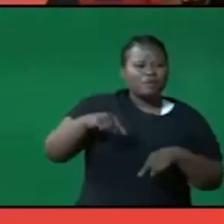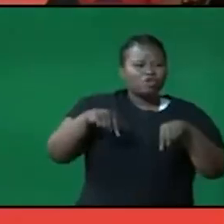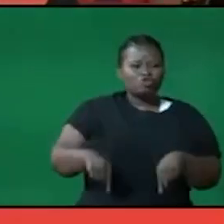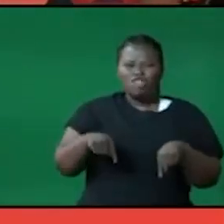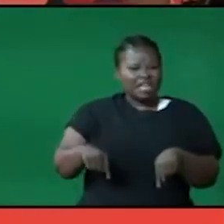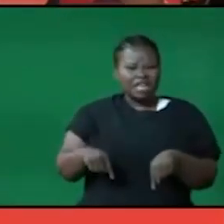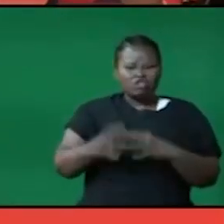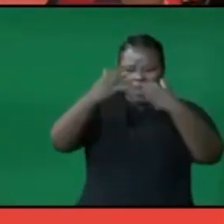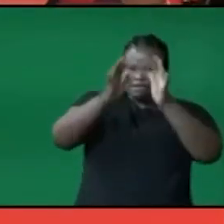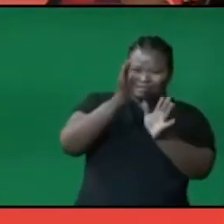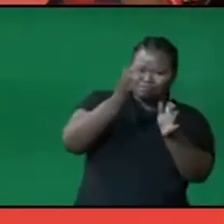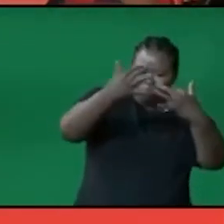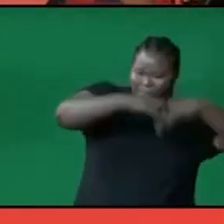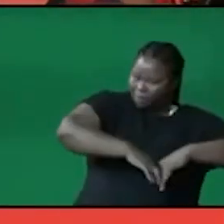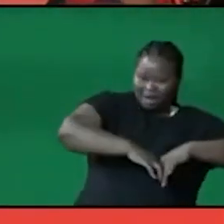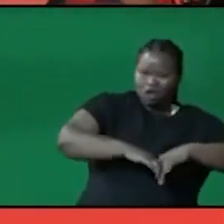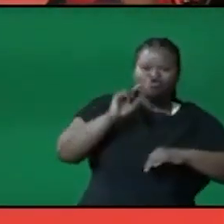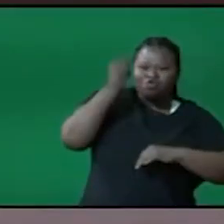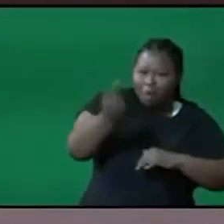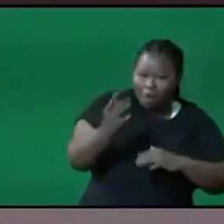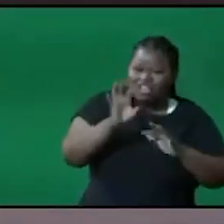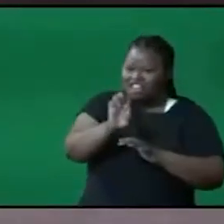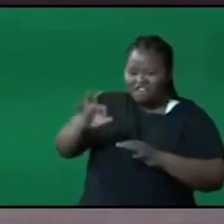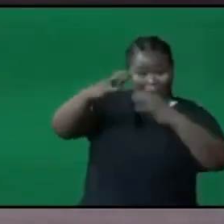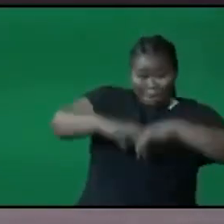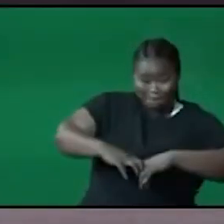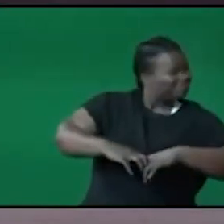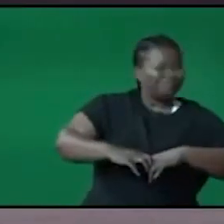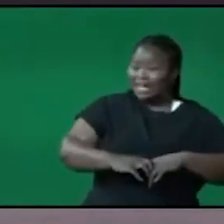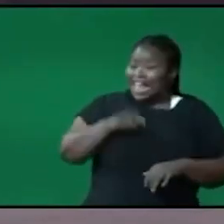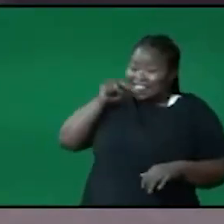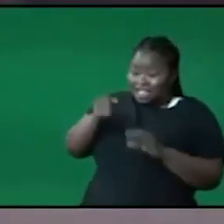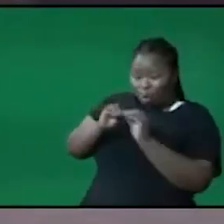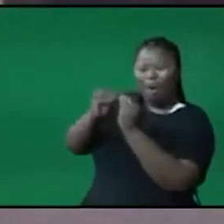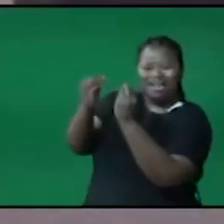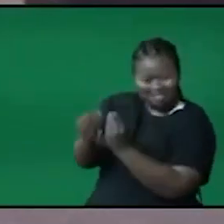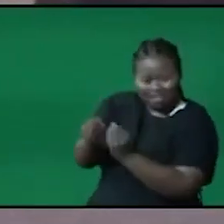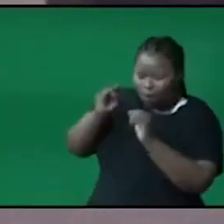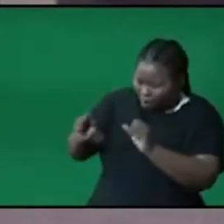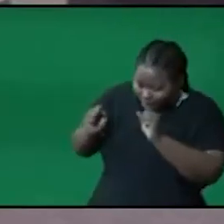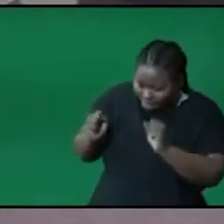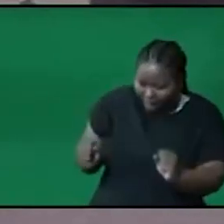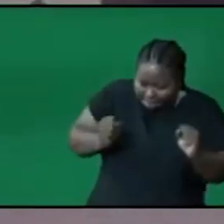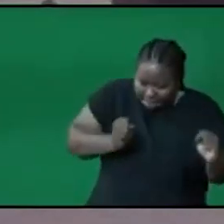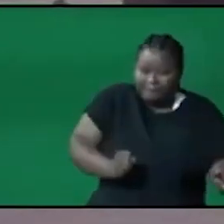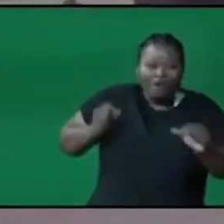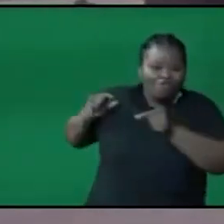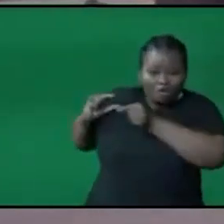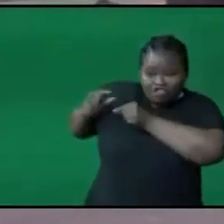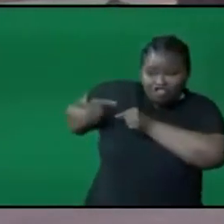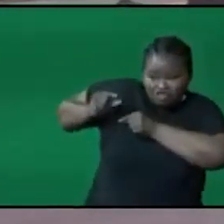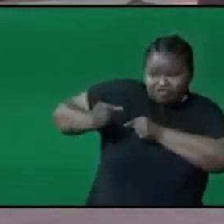The EFF will not die tomorrow. This organization is going to be here for generations to